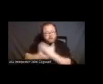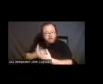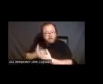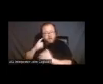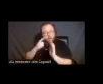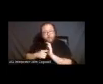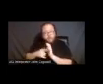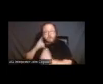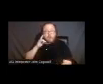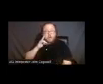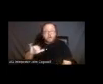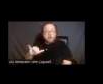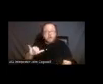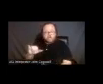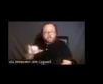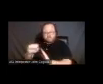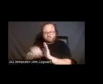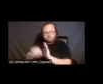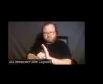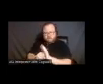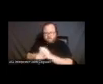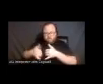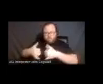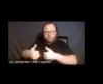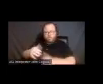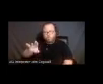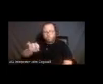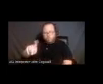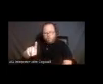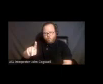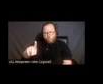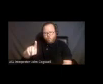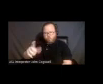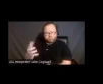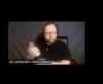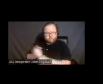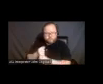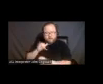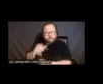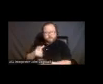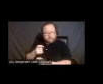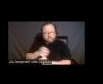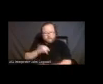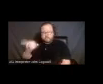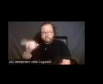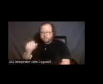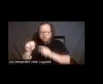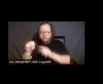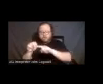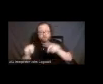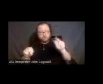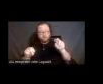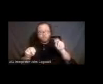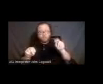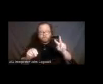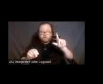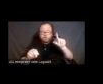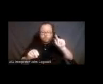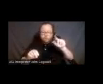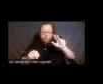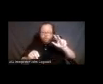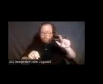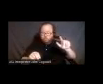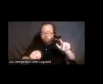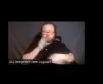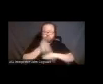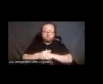State Challenge Award recipient. The total number of Take My Hand chats from January through November of 2023 was